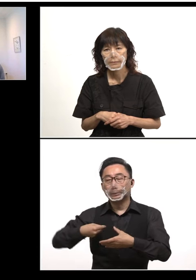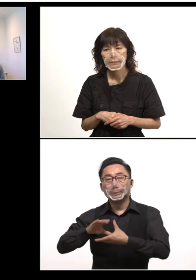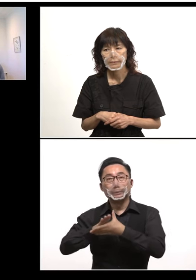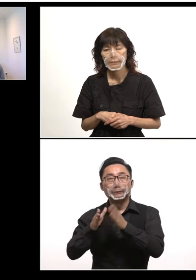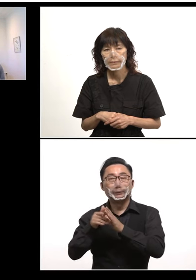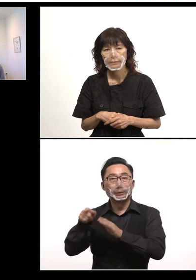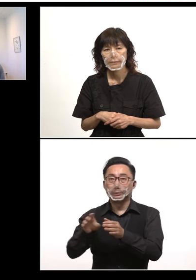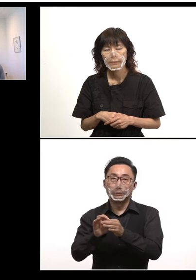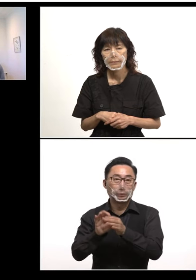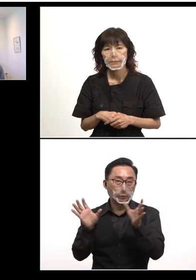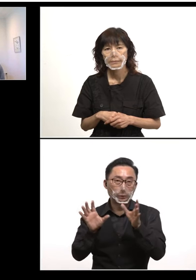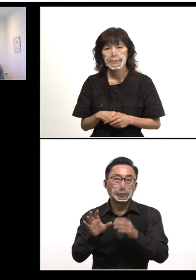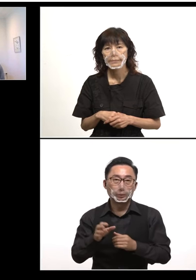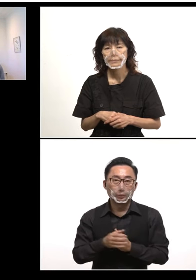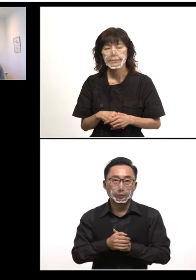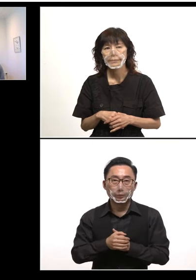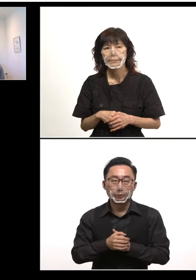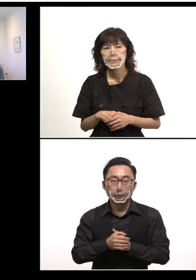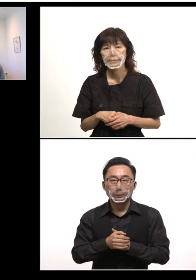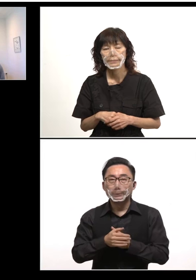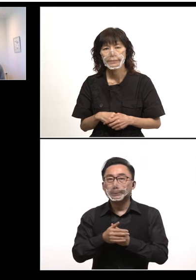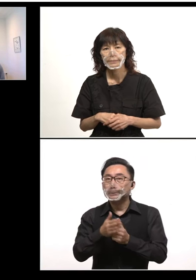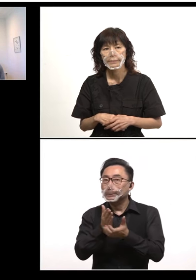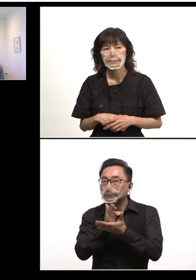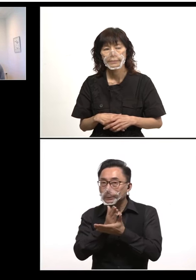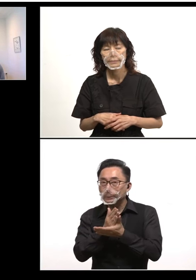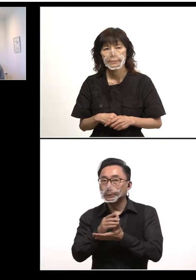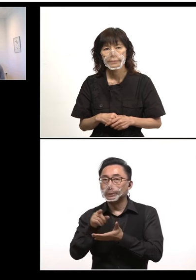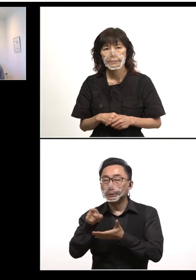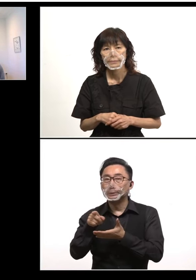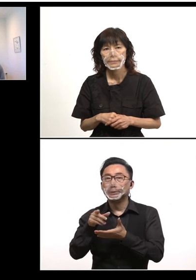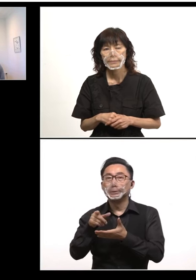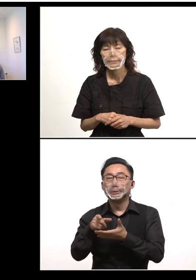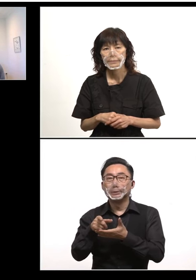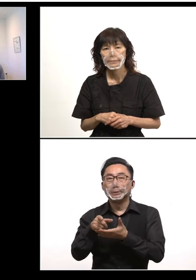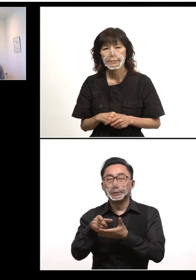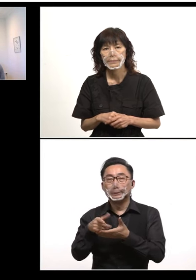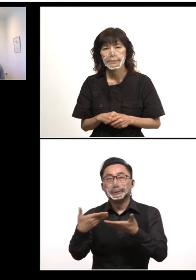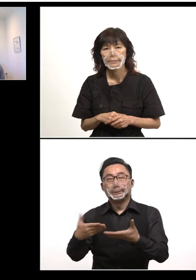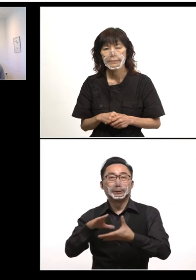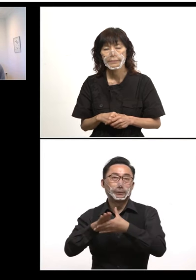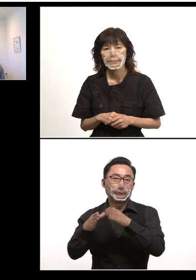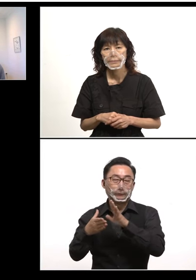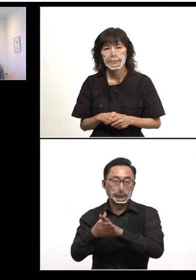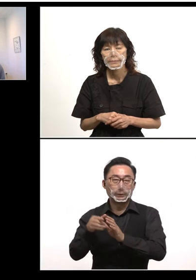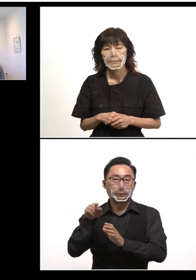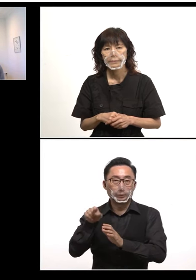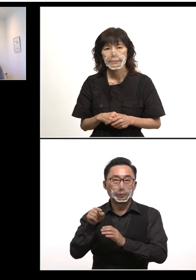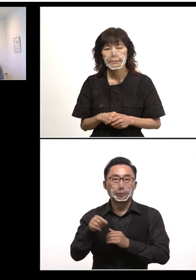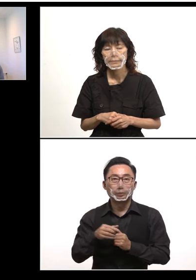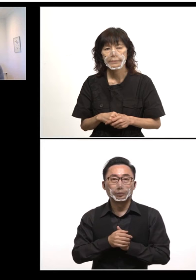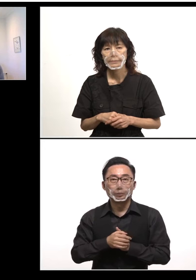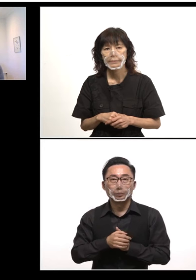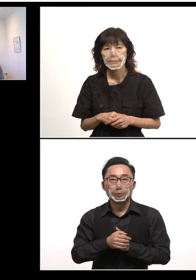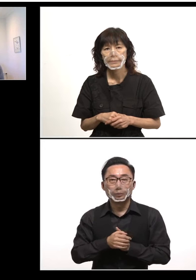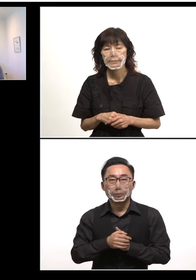We kind of tend to do something that perhaps is a little bit more cultural, and then something that's a little bit more, you know, contemporary in the